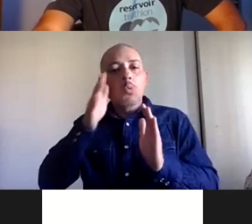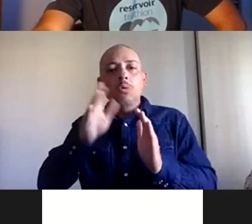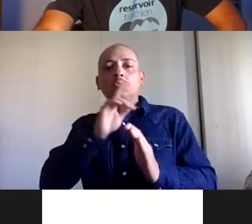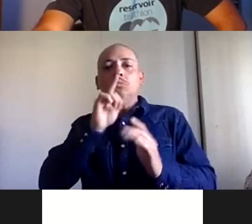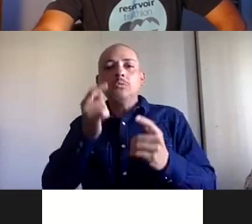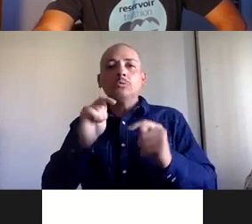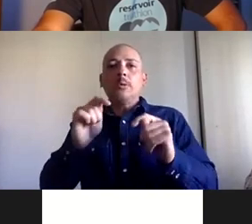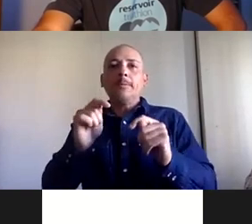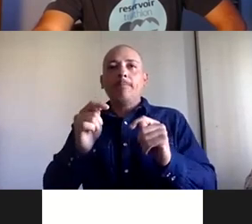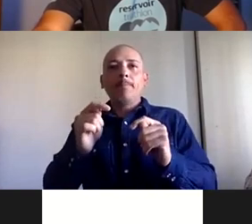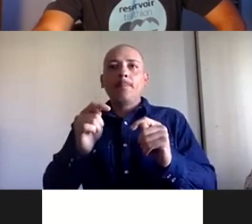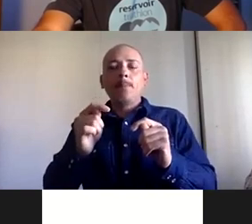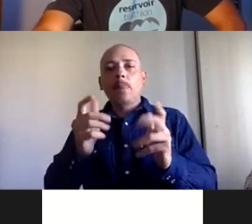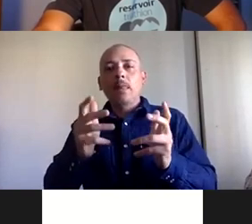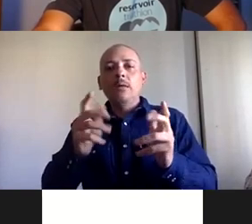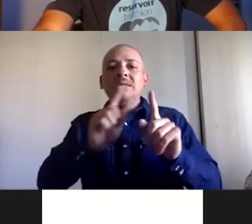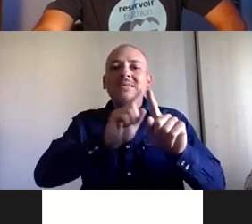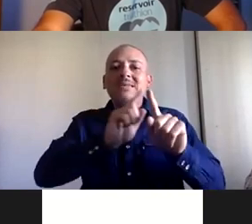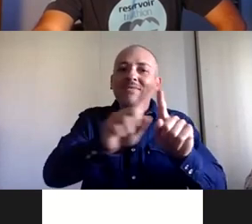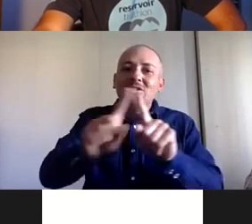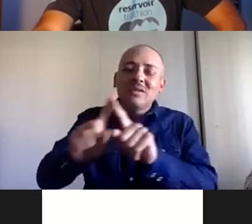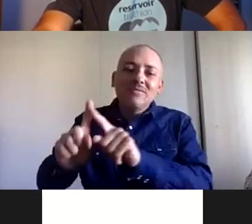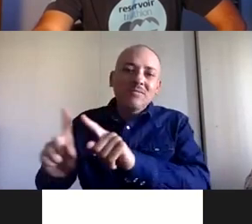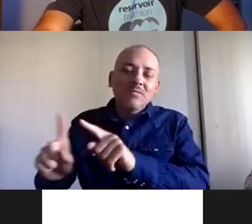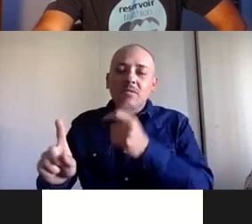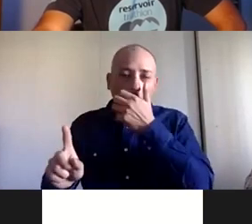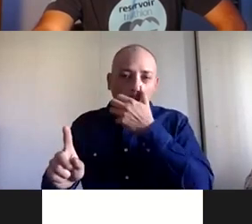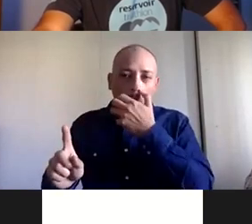trying different states, maybe